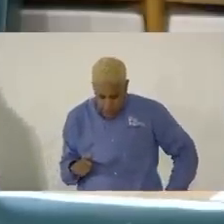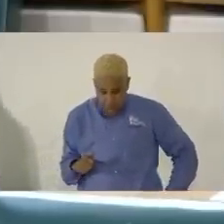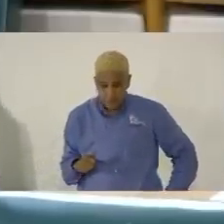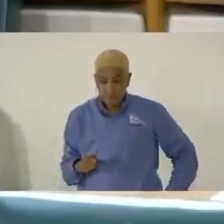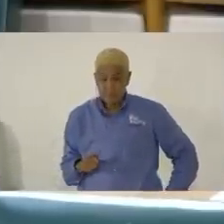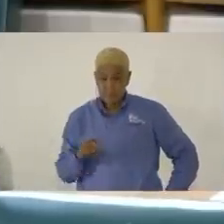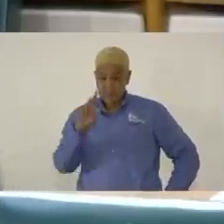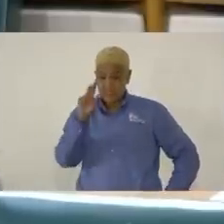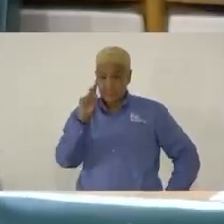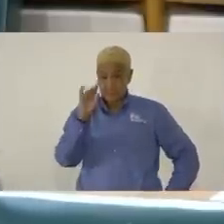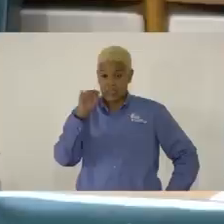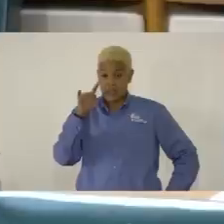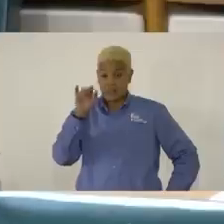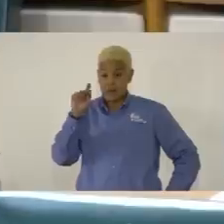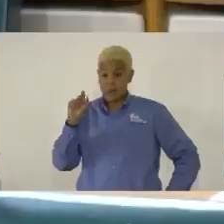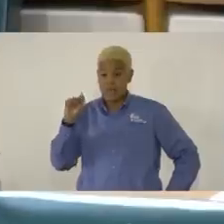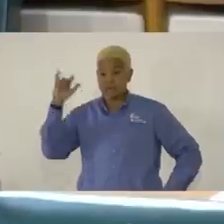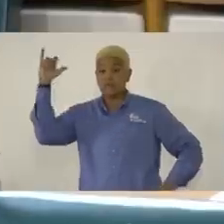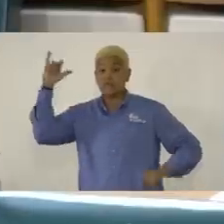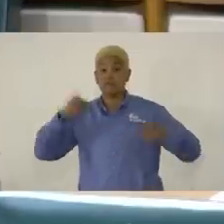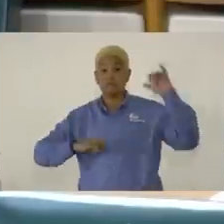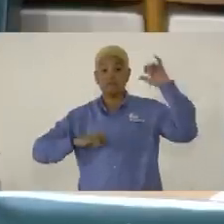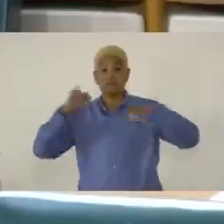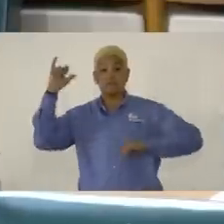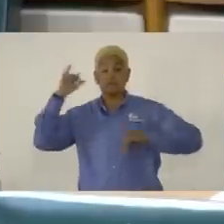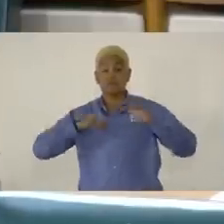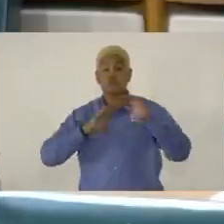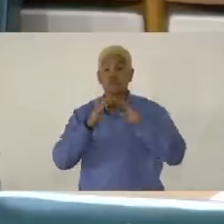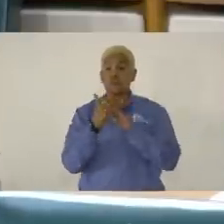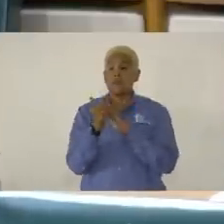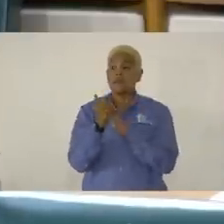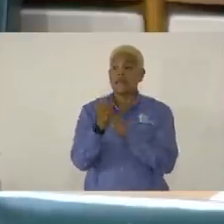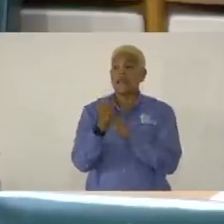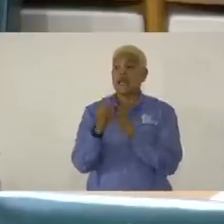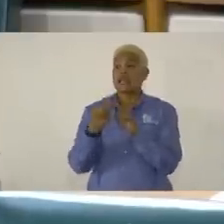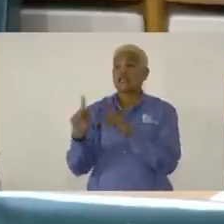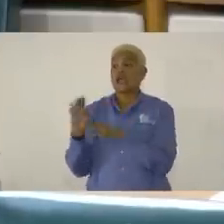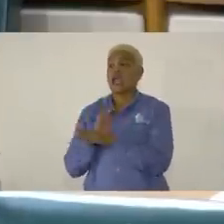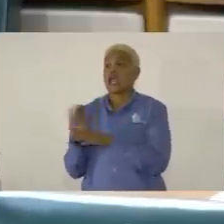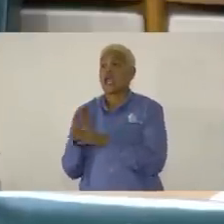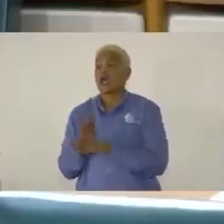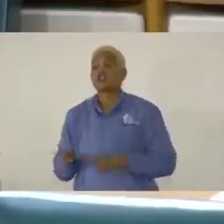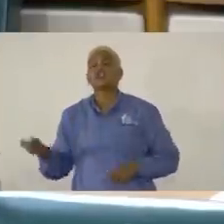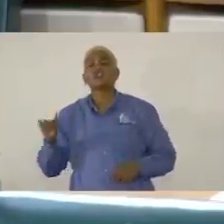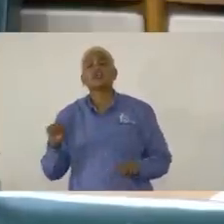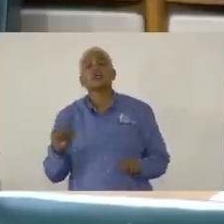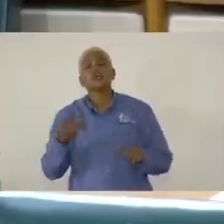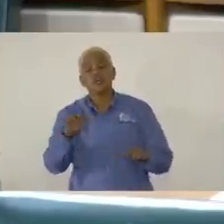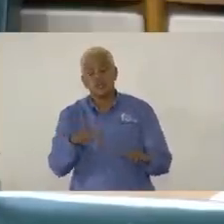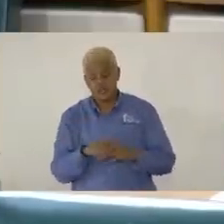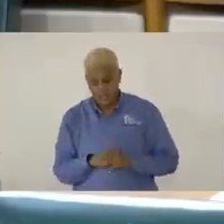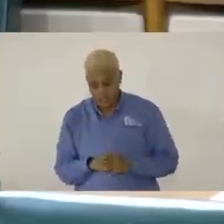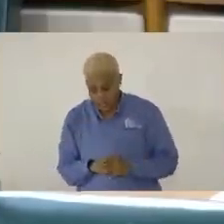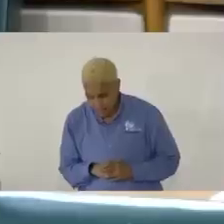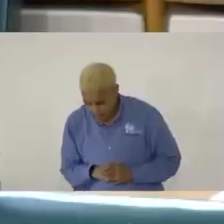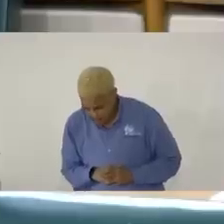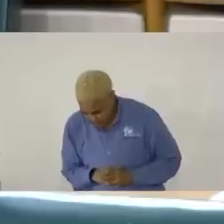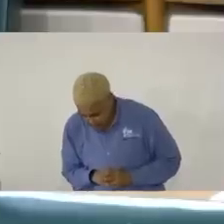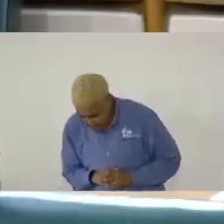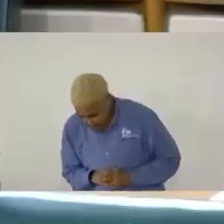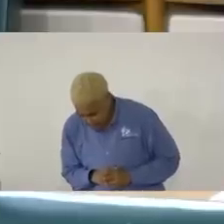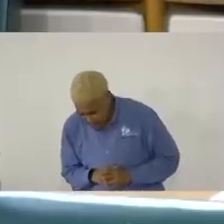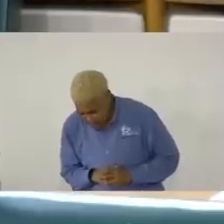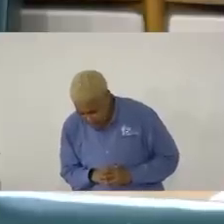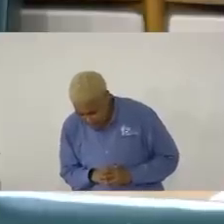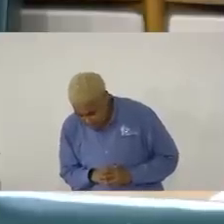diplomats here in Jamaica, leaders of industry, and some of our